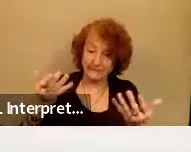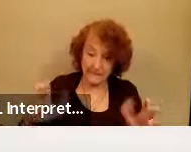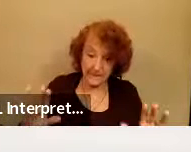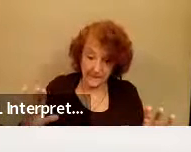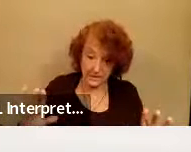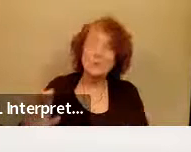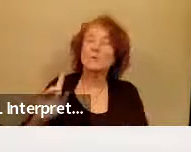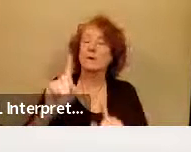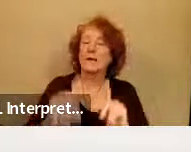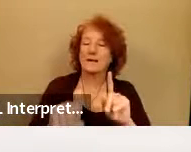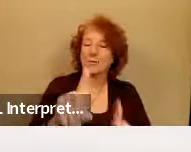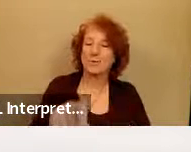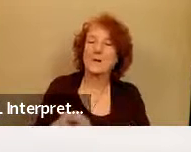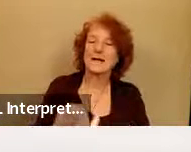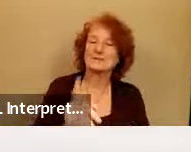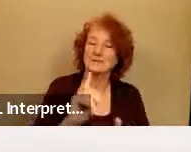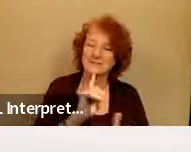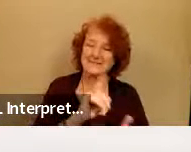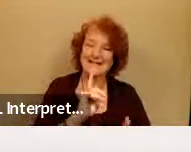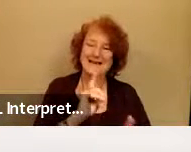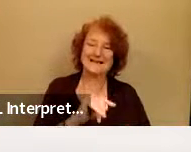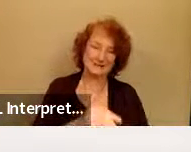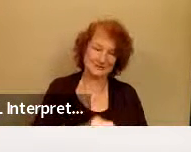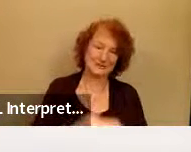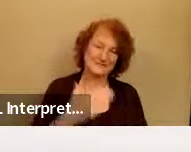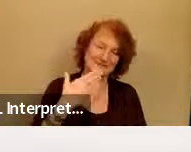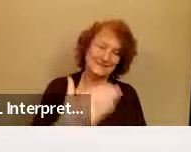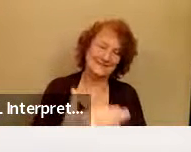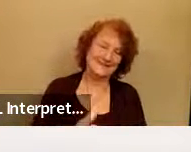after the presentation. Thank you.